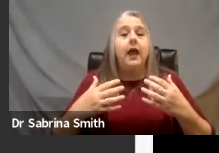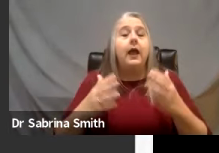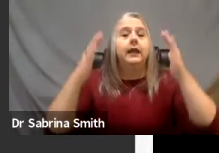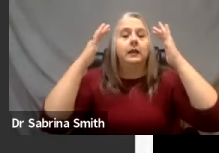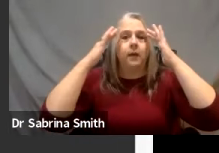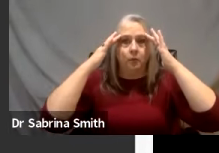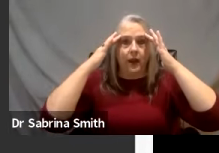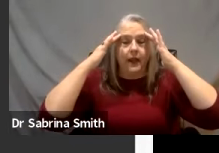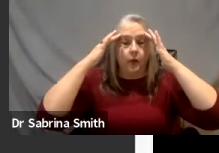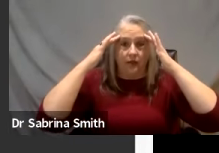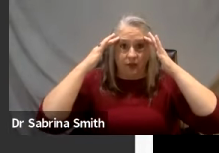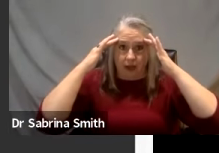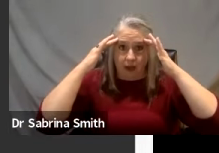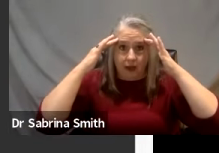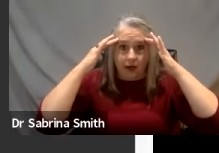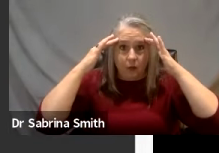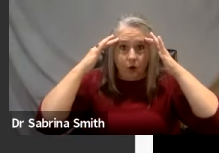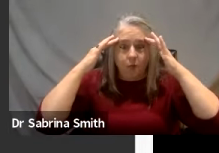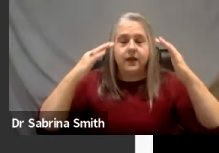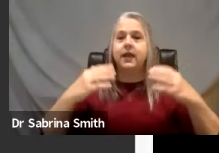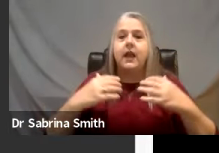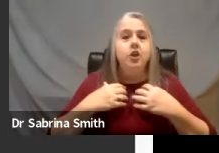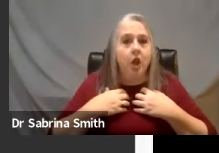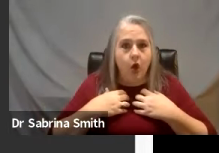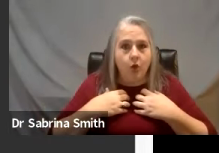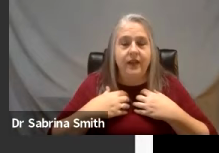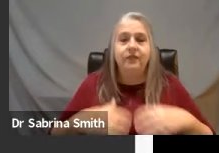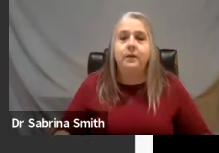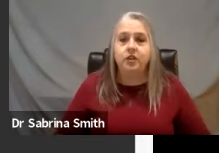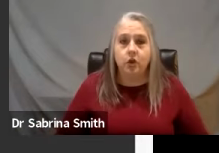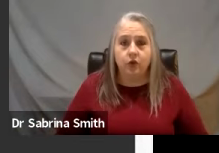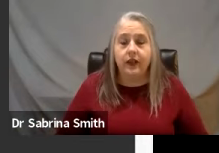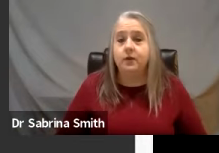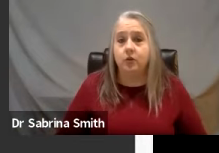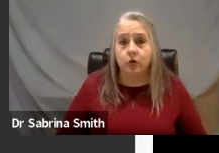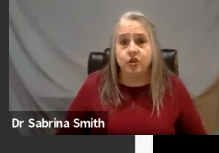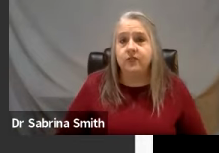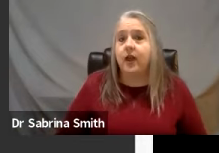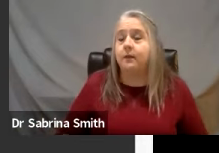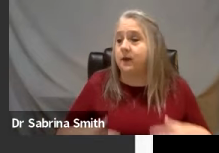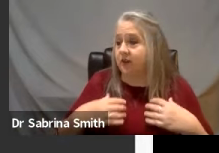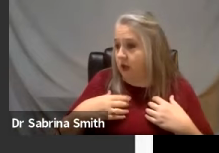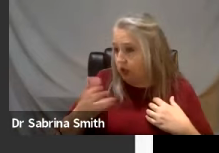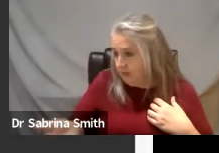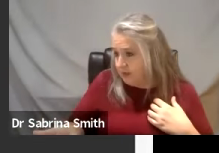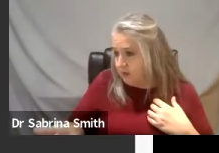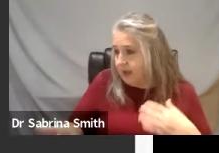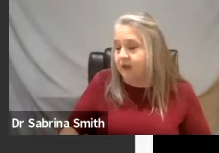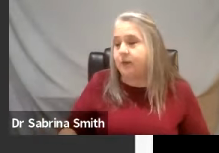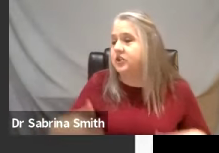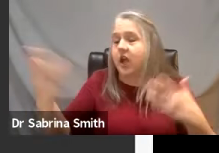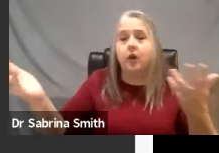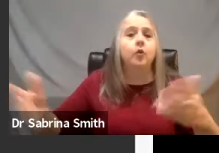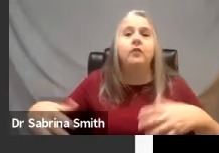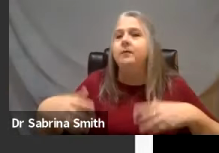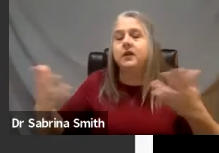words, in my brain, I don't have to think about it anymore, because I know that if I'm an adult and I'm going to role shift, I'm going to be over here looking this way. And if